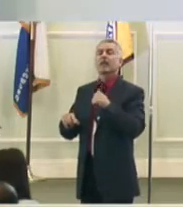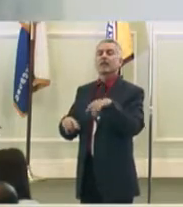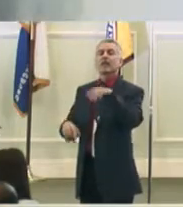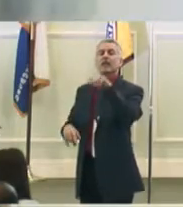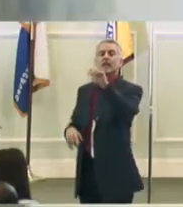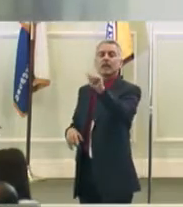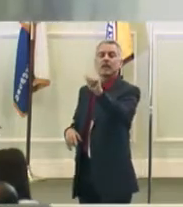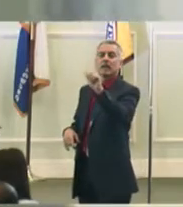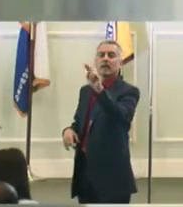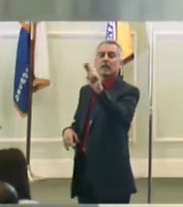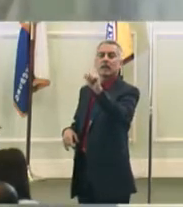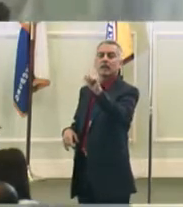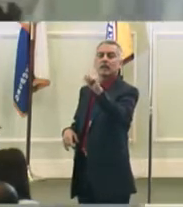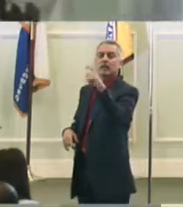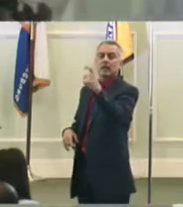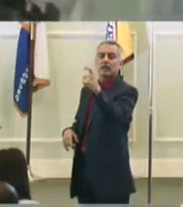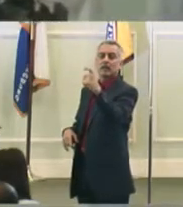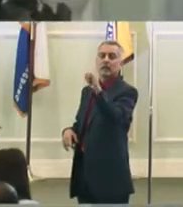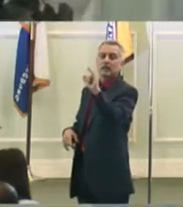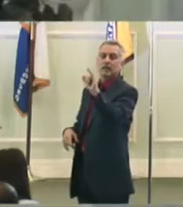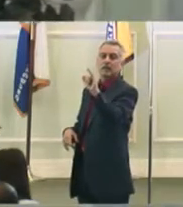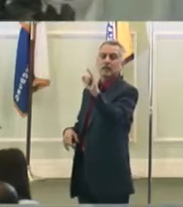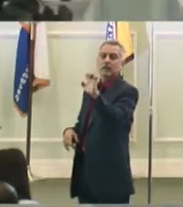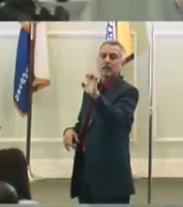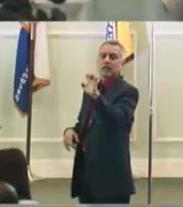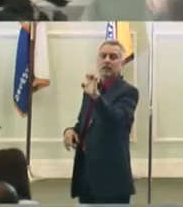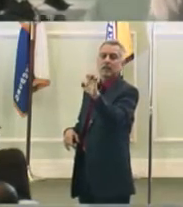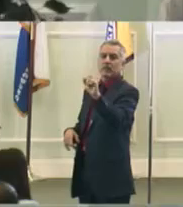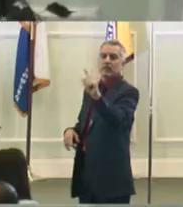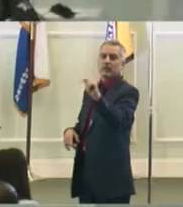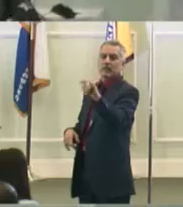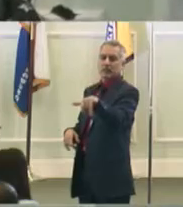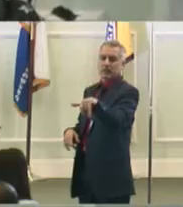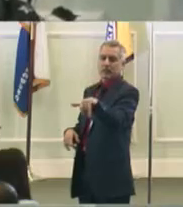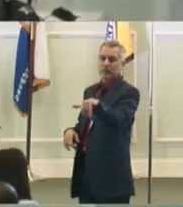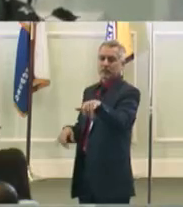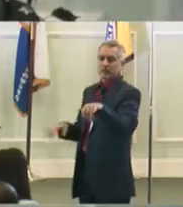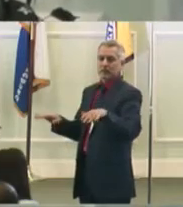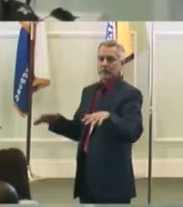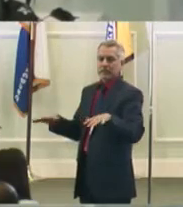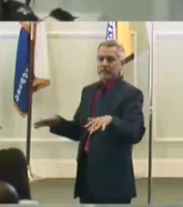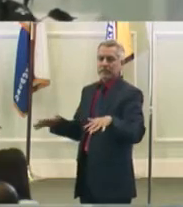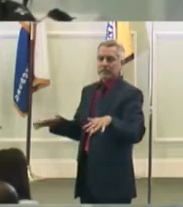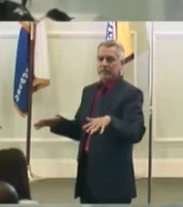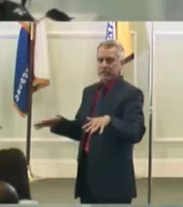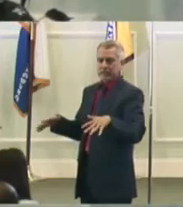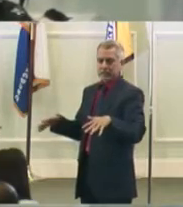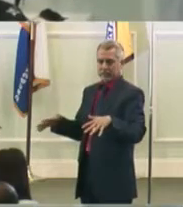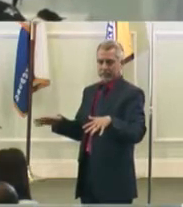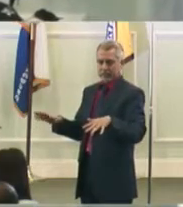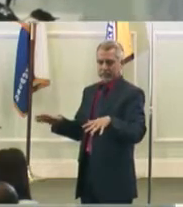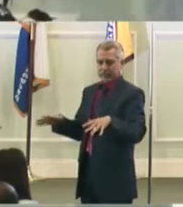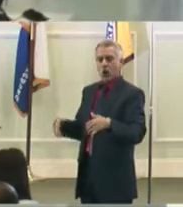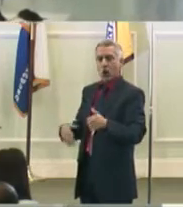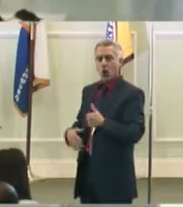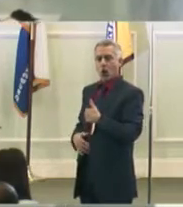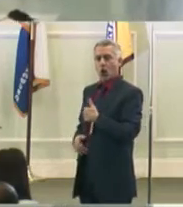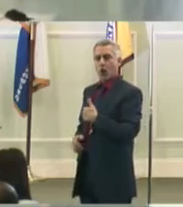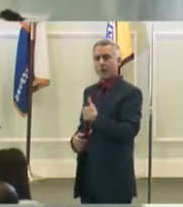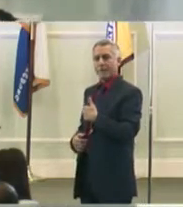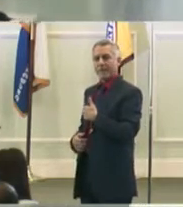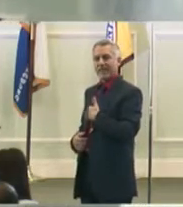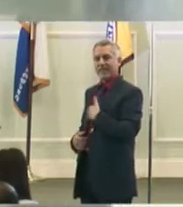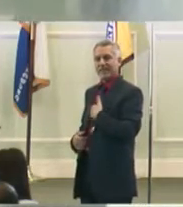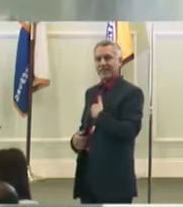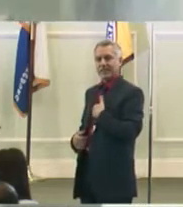You still anxious about things with the same level of anxiety? You just, I don't know what's going to happen. So